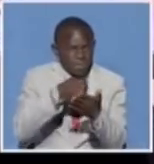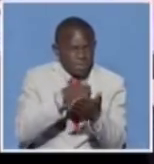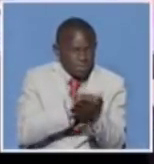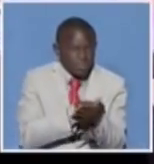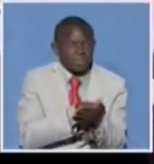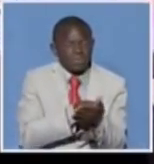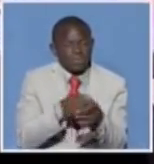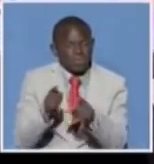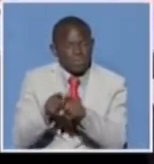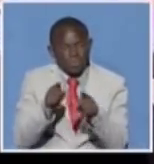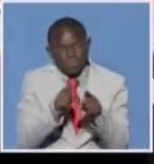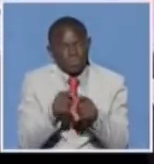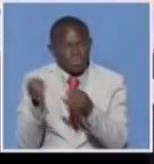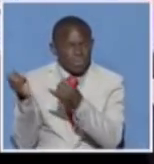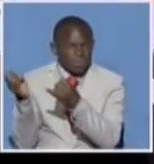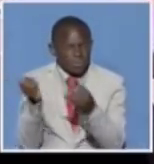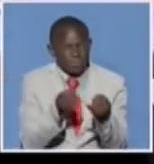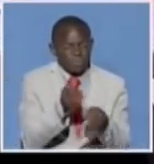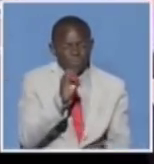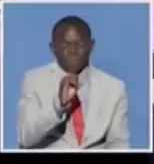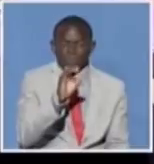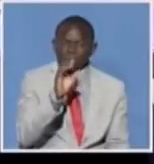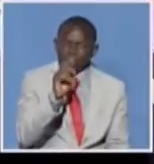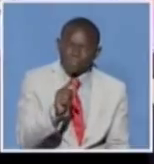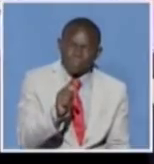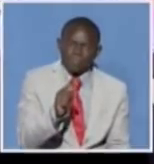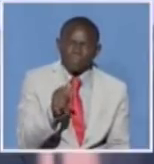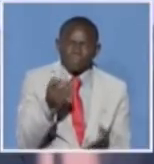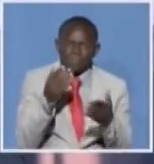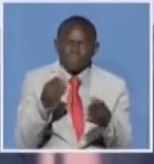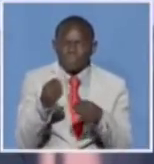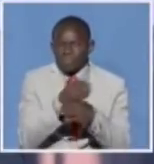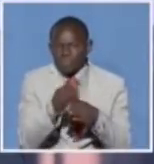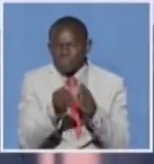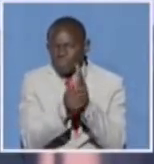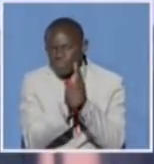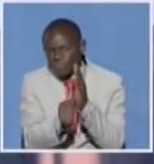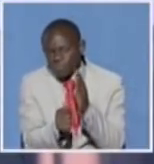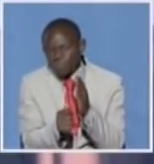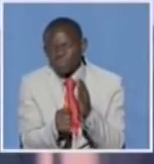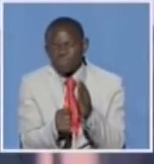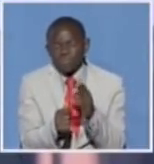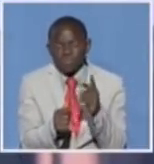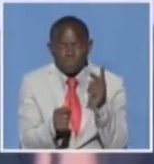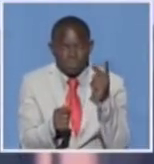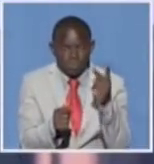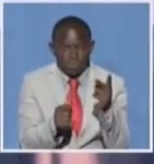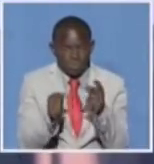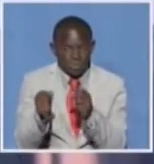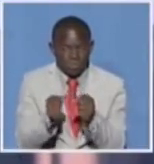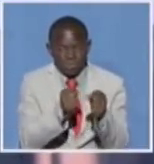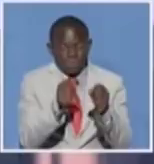ICT, entrepreneurship, and the two-tier educational path where we